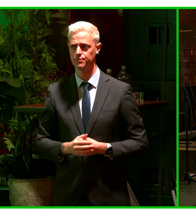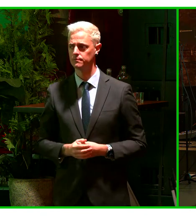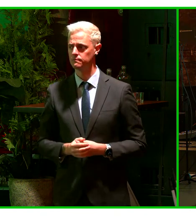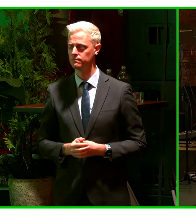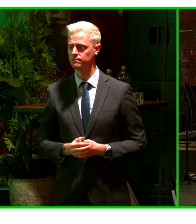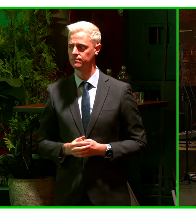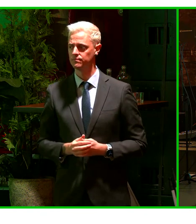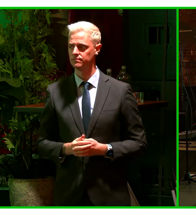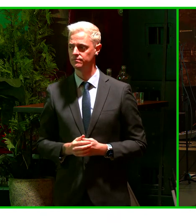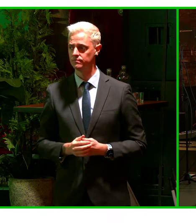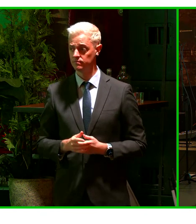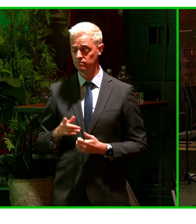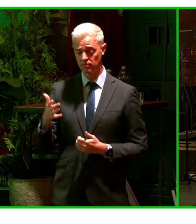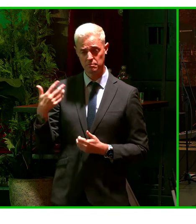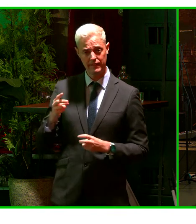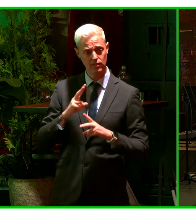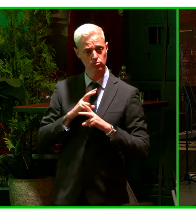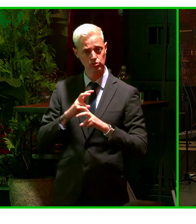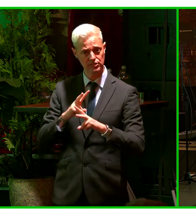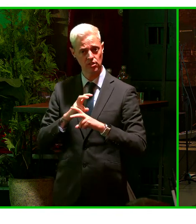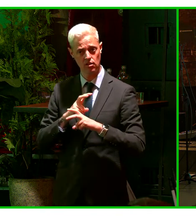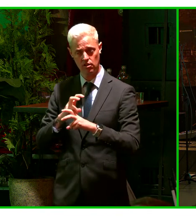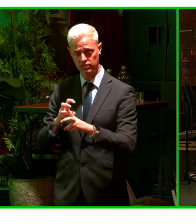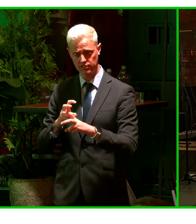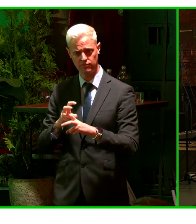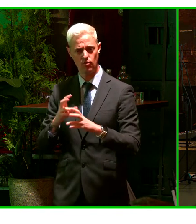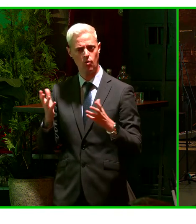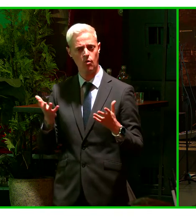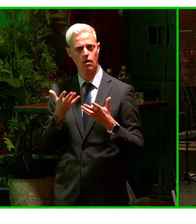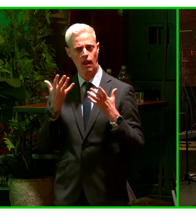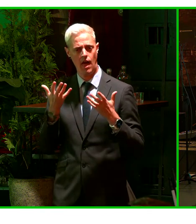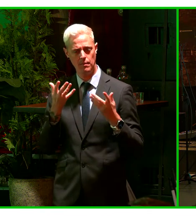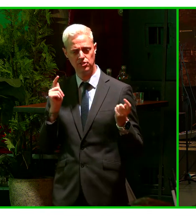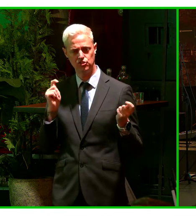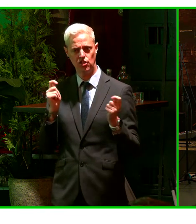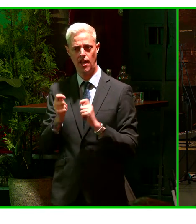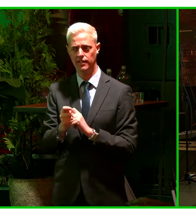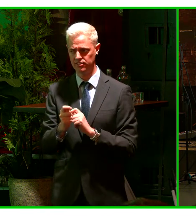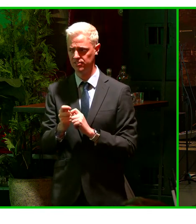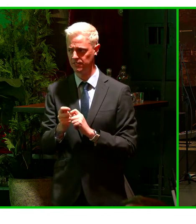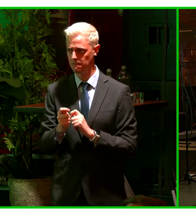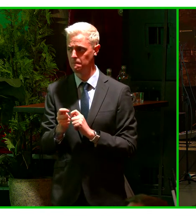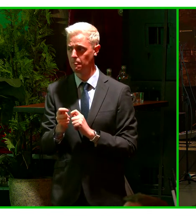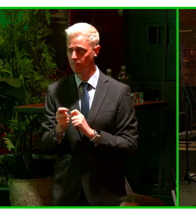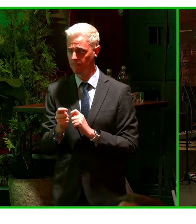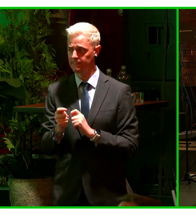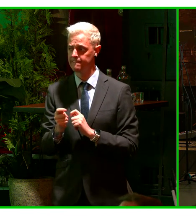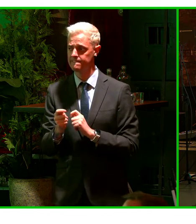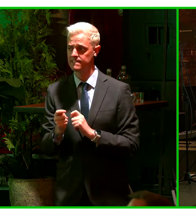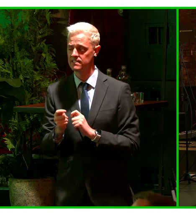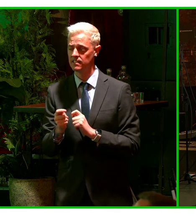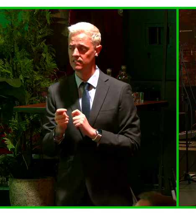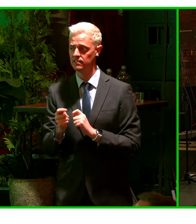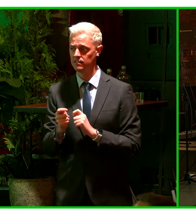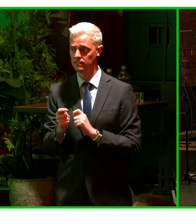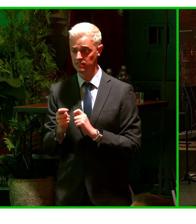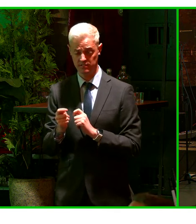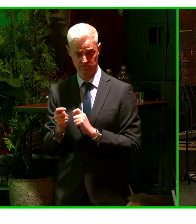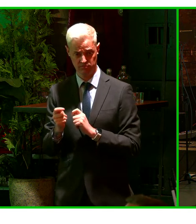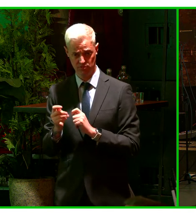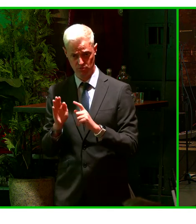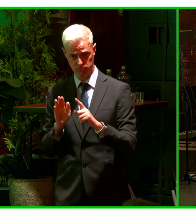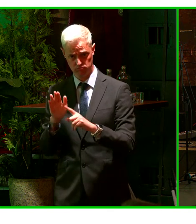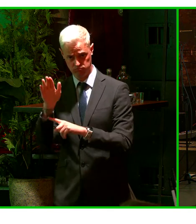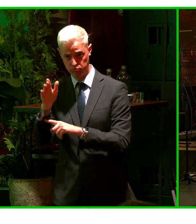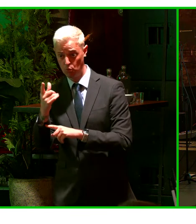Many of the research work that's been done by the Committee on Climate Change and BEIS themselves has shown that heat networks could potentially need